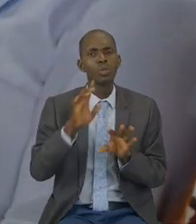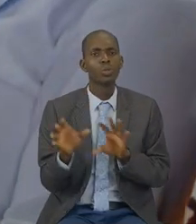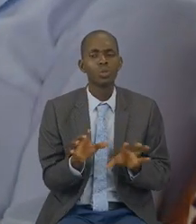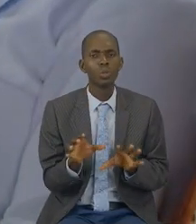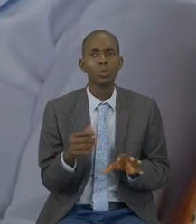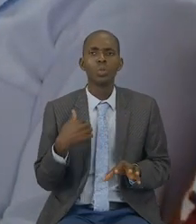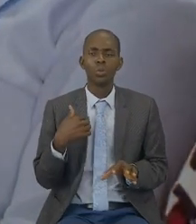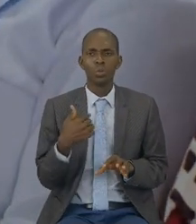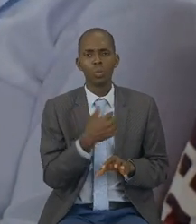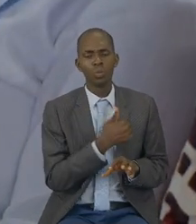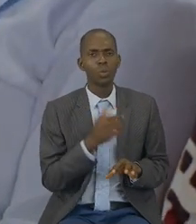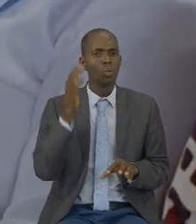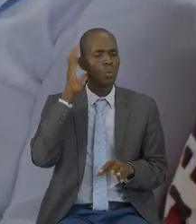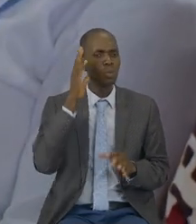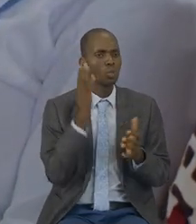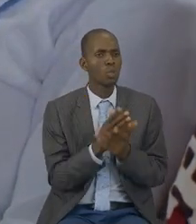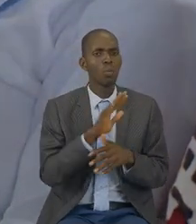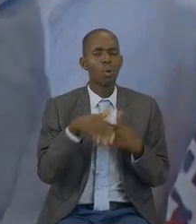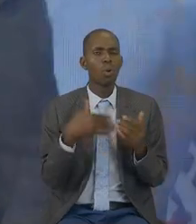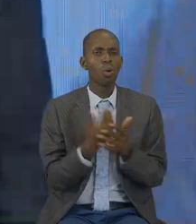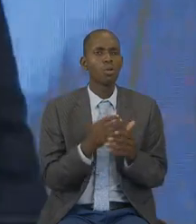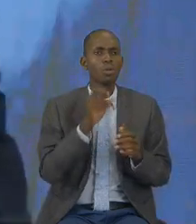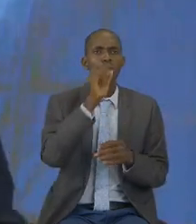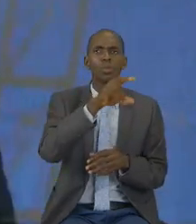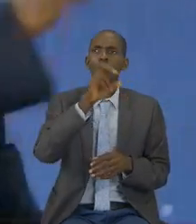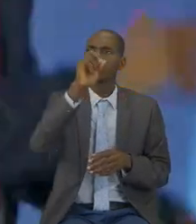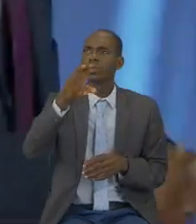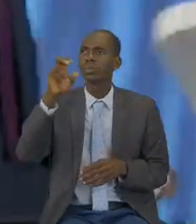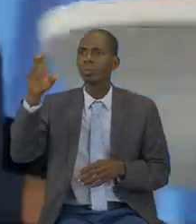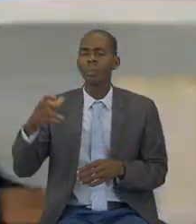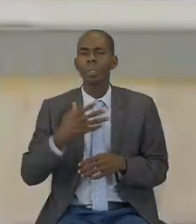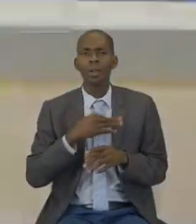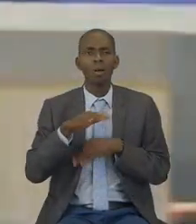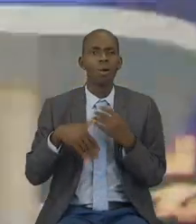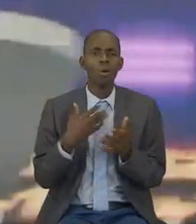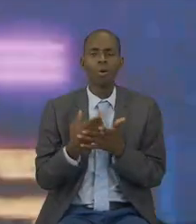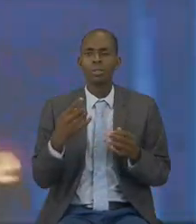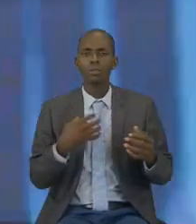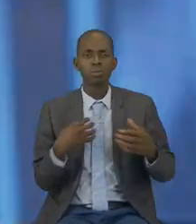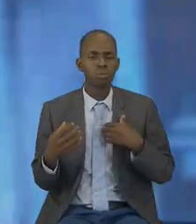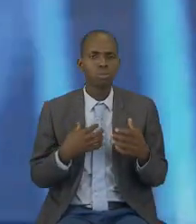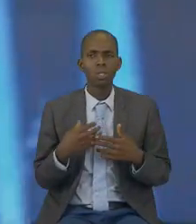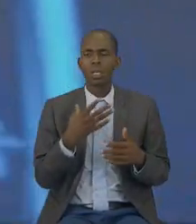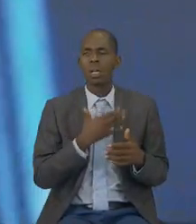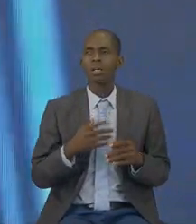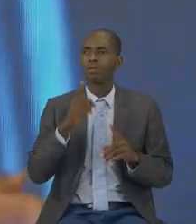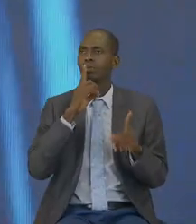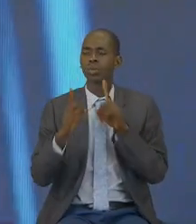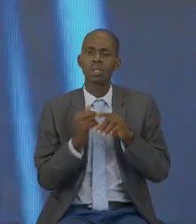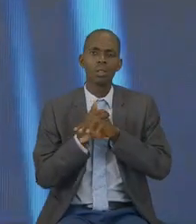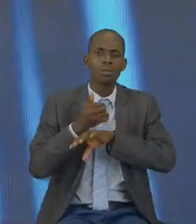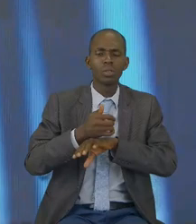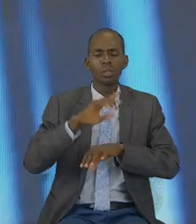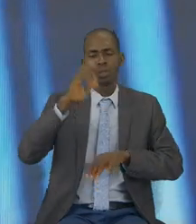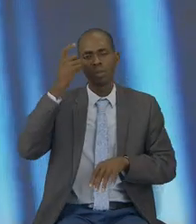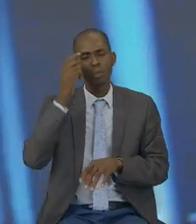stop all the going around and all the talking and all saying, economy, government,